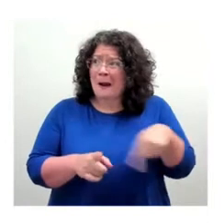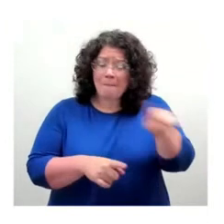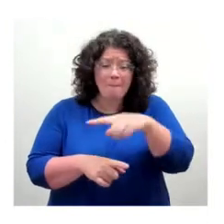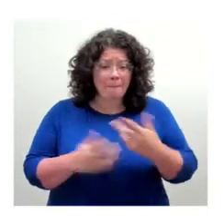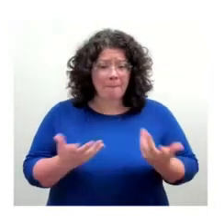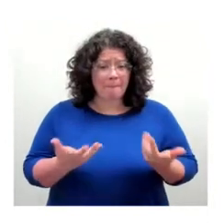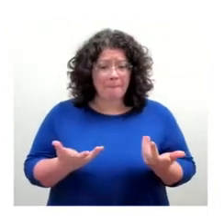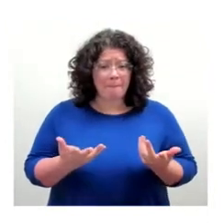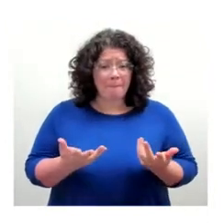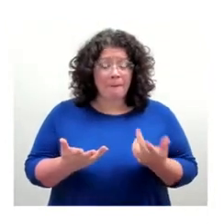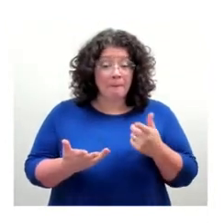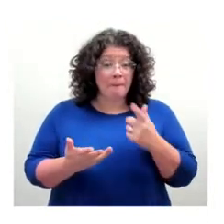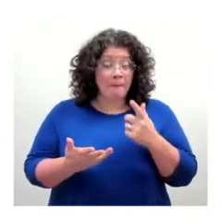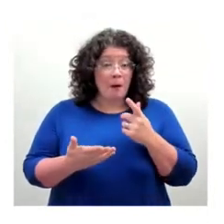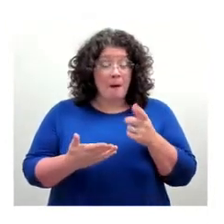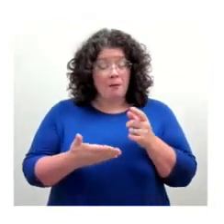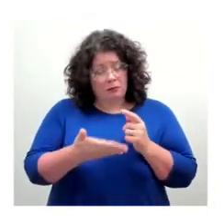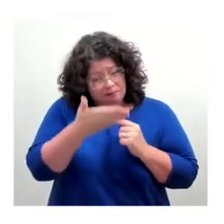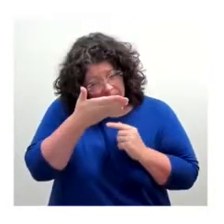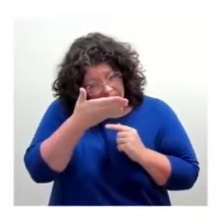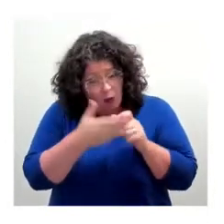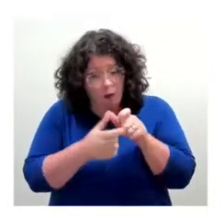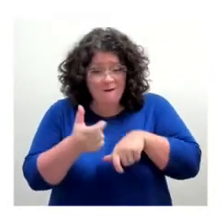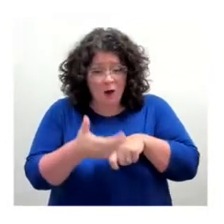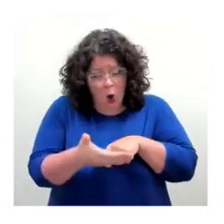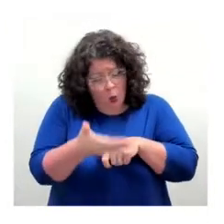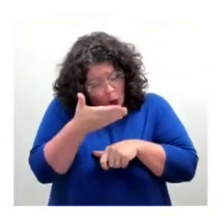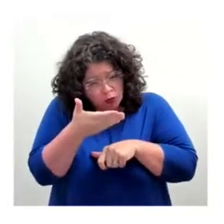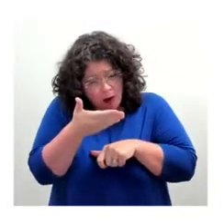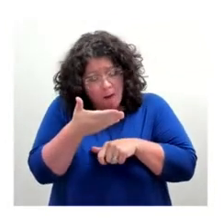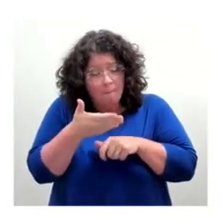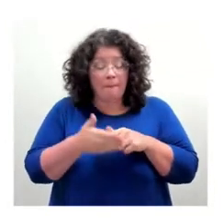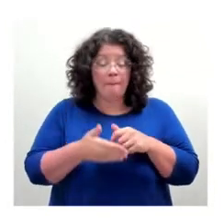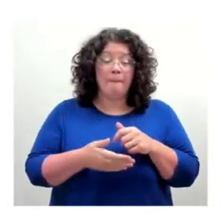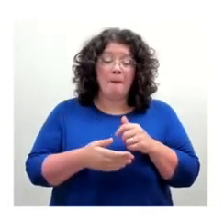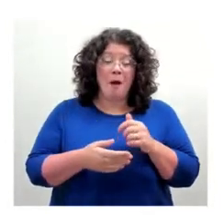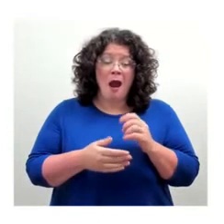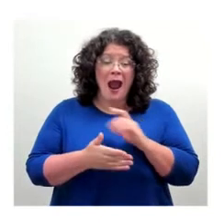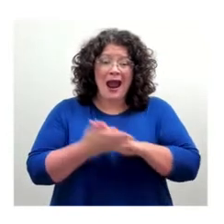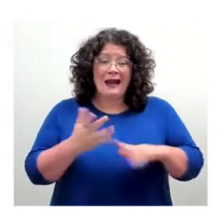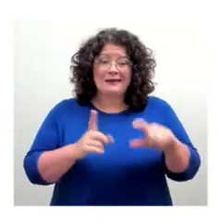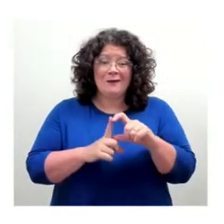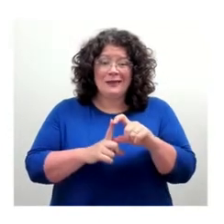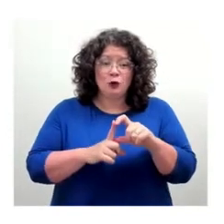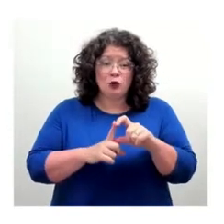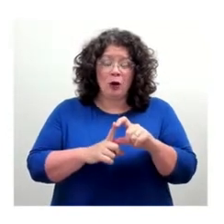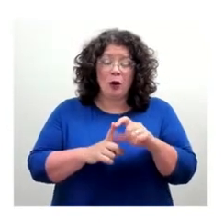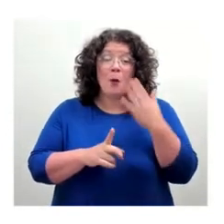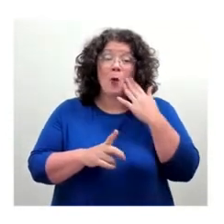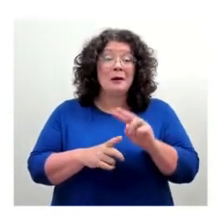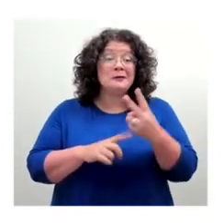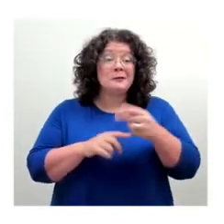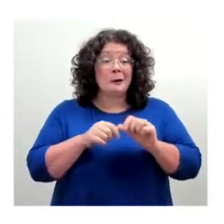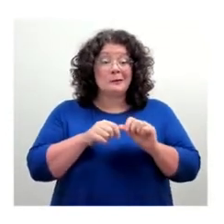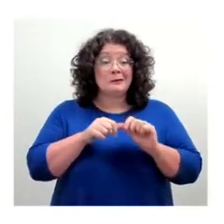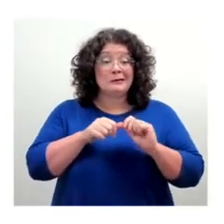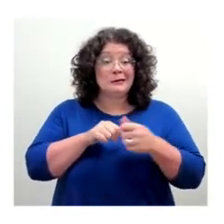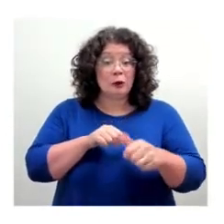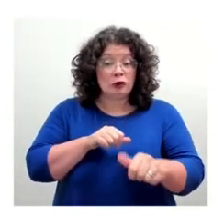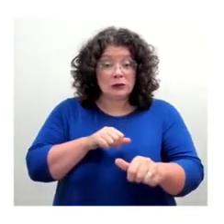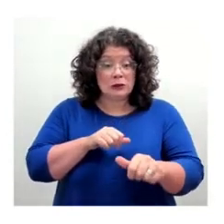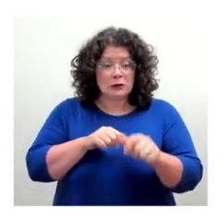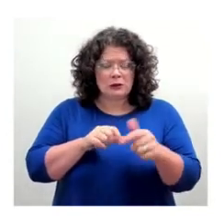she couldn't understand what was being said, and she couldn't follow along with the subtitling. She needed audio description, and her sight was getting worse as